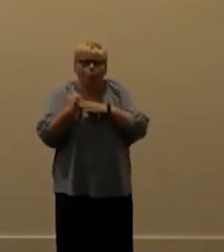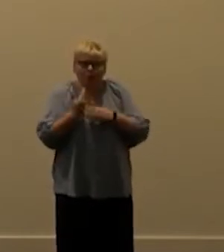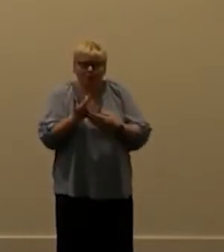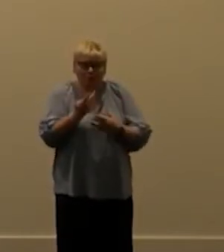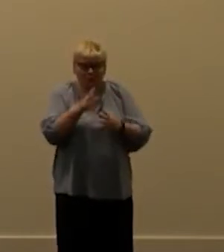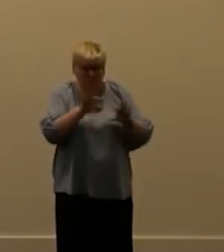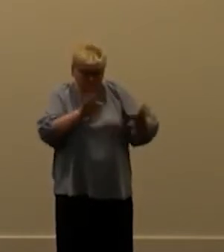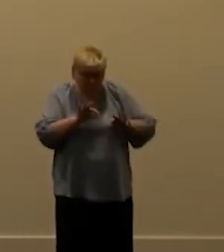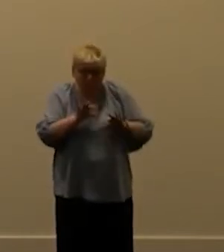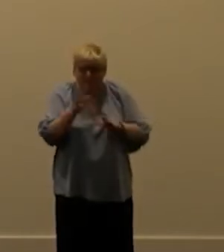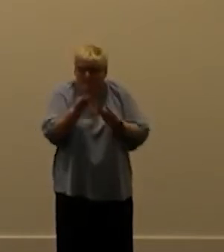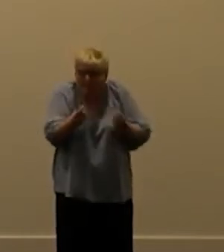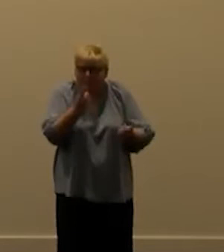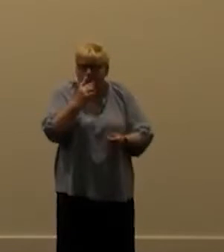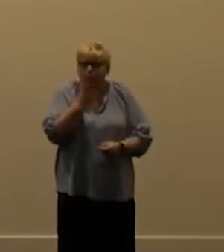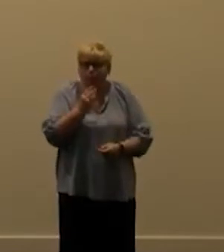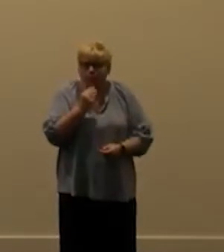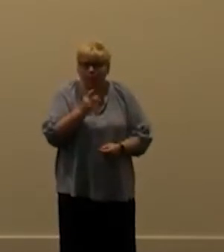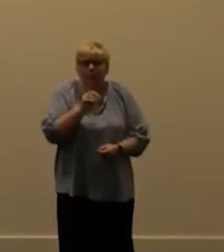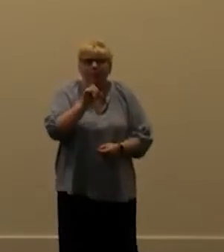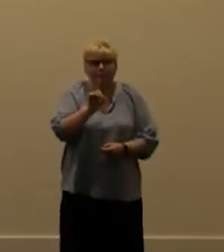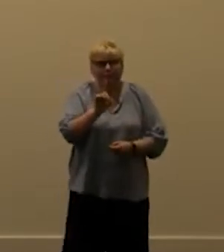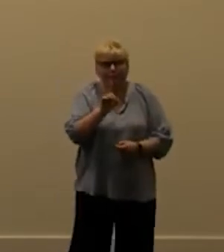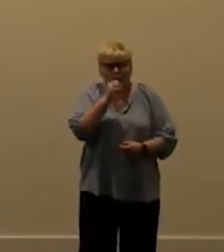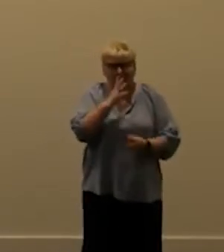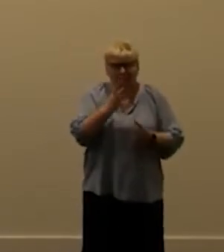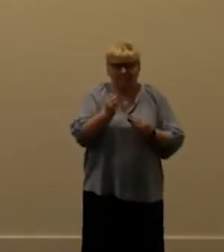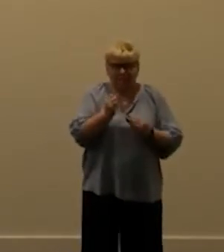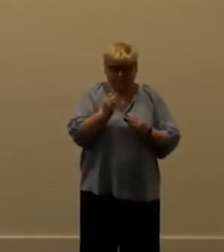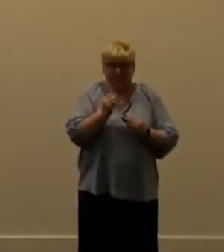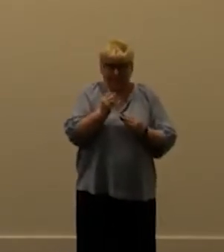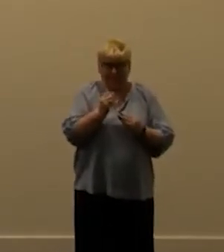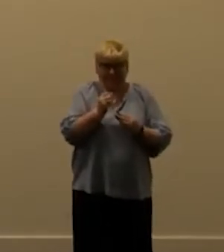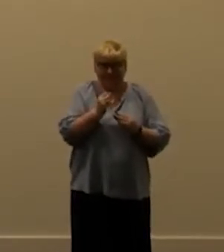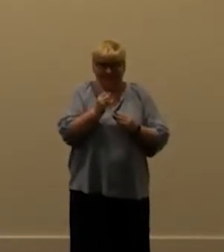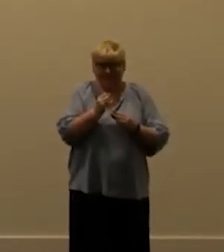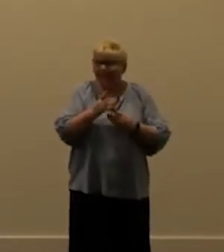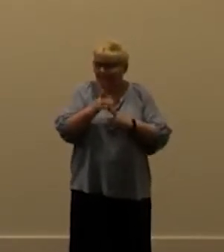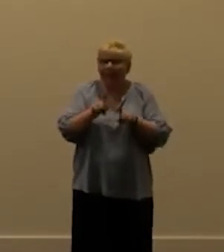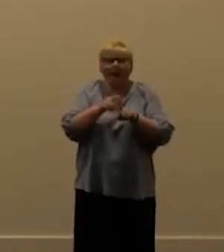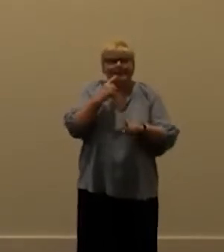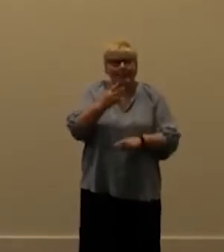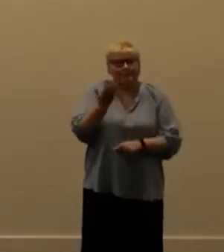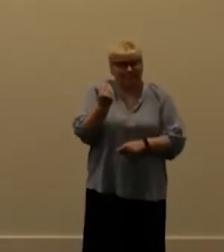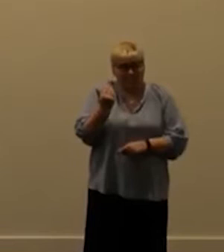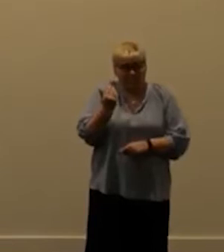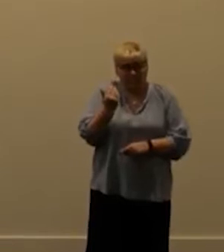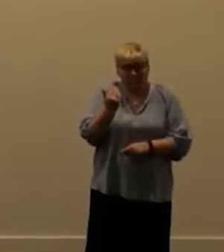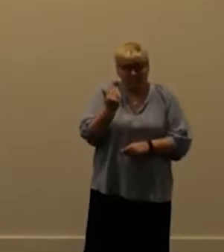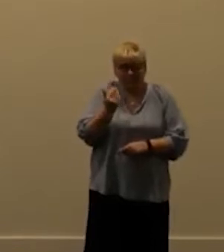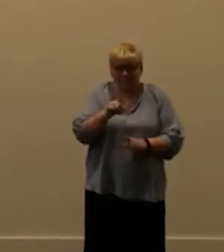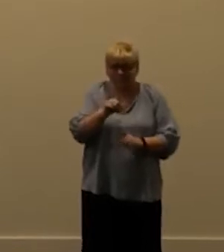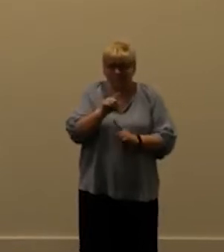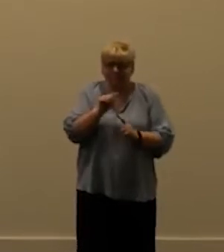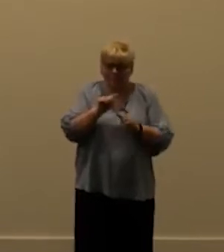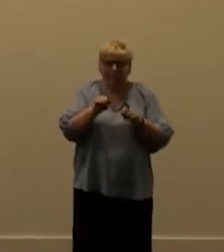out a few that you can use, but the idea here is that we can define our configuration in a single file, like we saw previously, and on